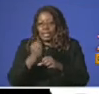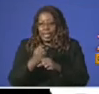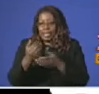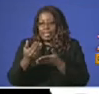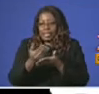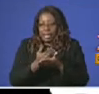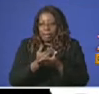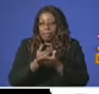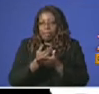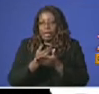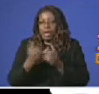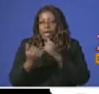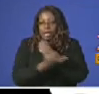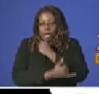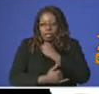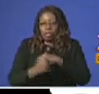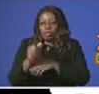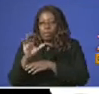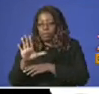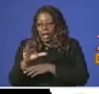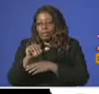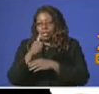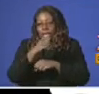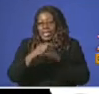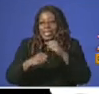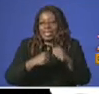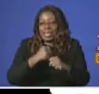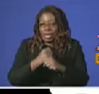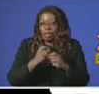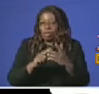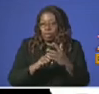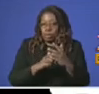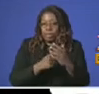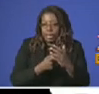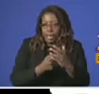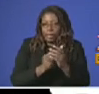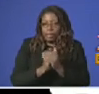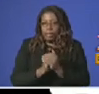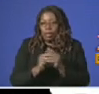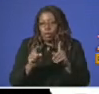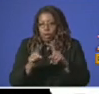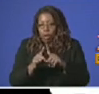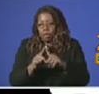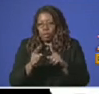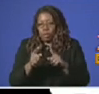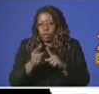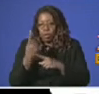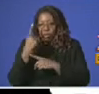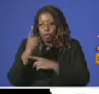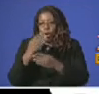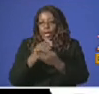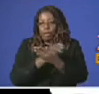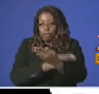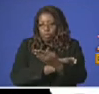five to ten years to fully implement. We are making steady progress towards this necessary tool for prudent fiscal management.